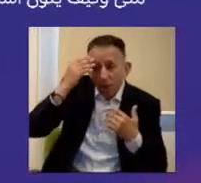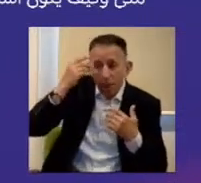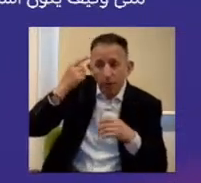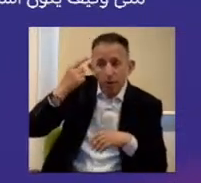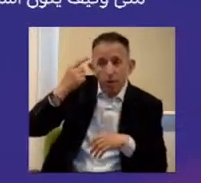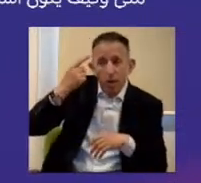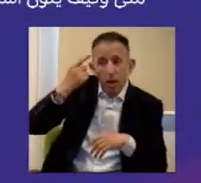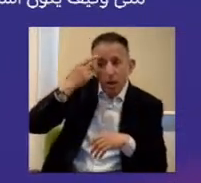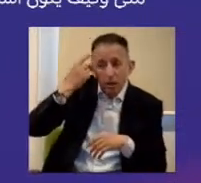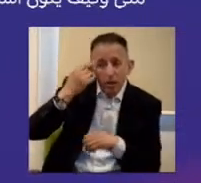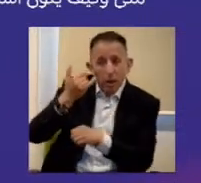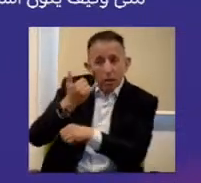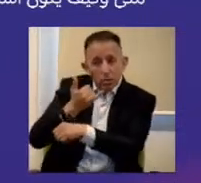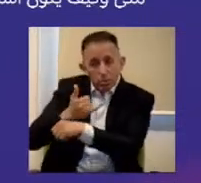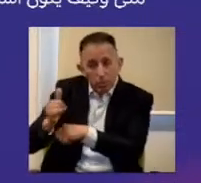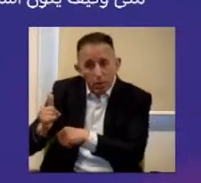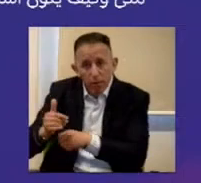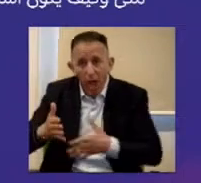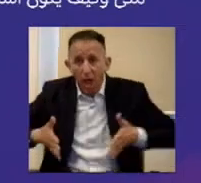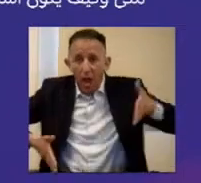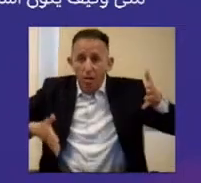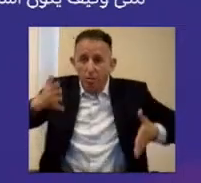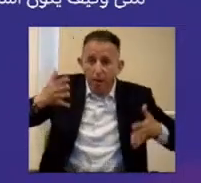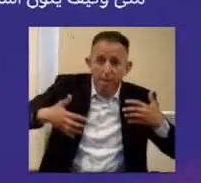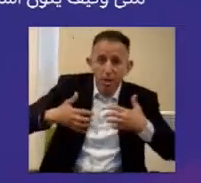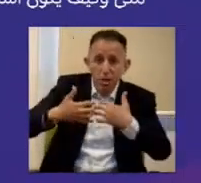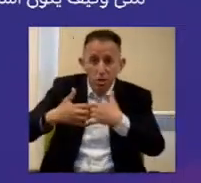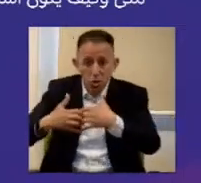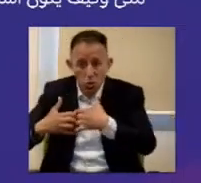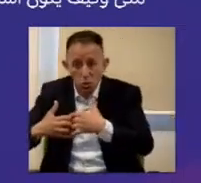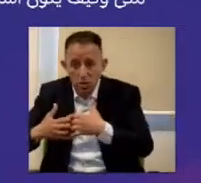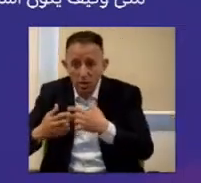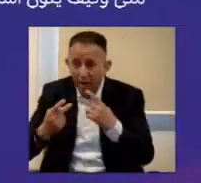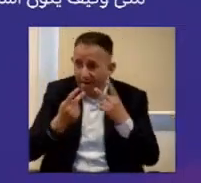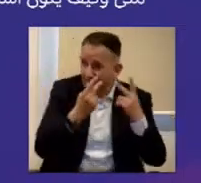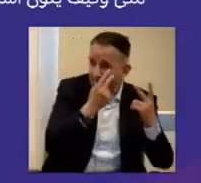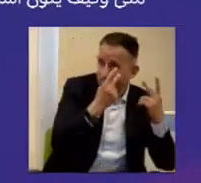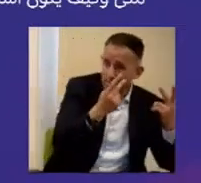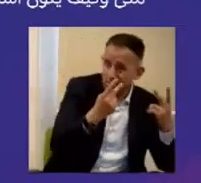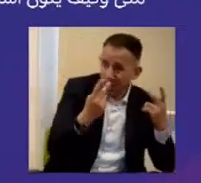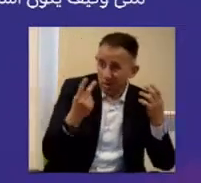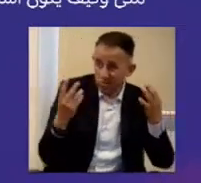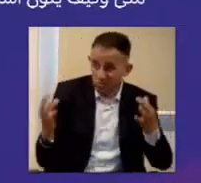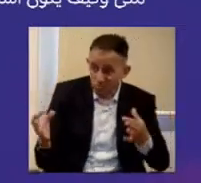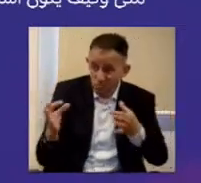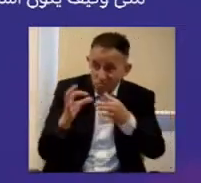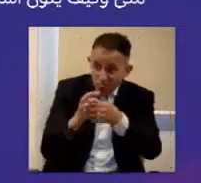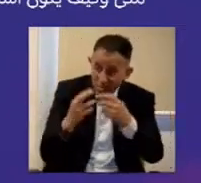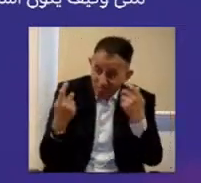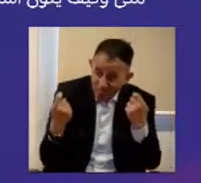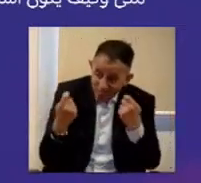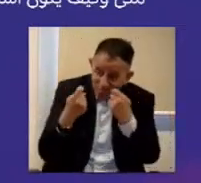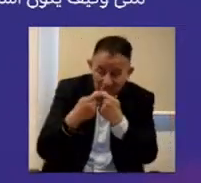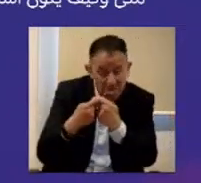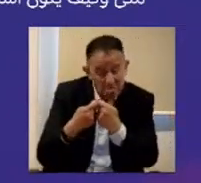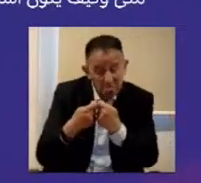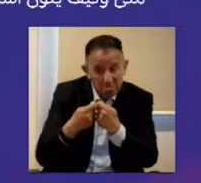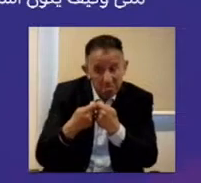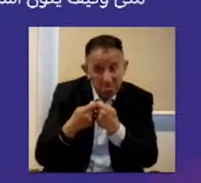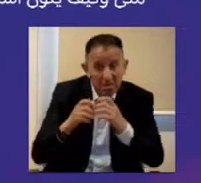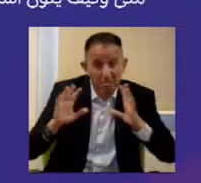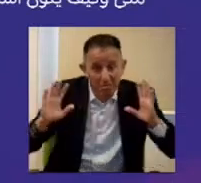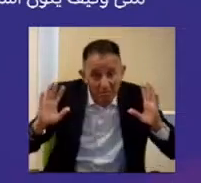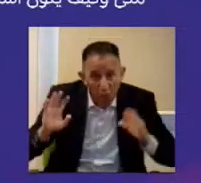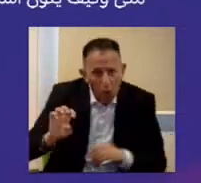These risks have been already mentioned by the introductory talks about all the issues about data, bias,